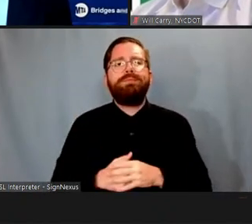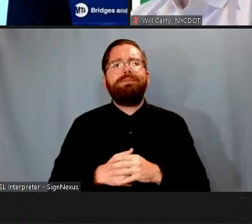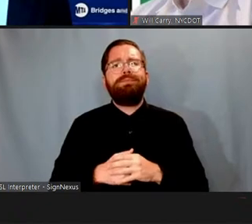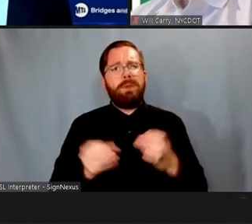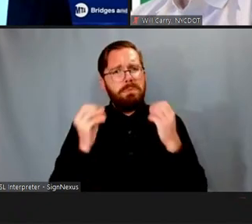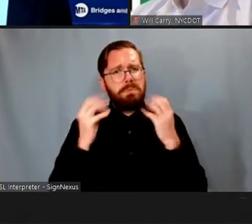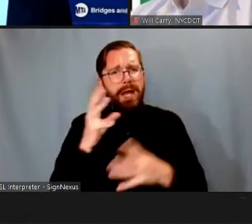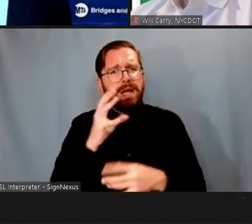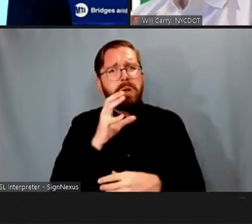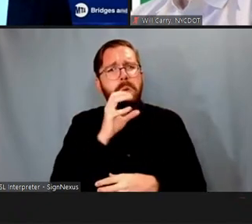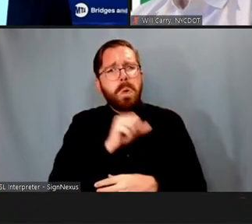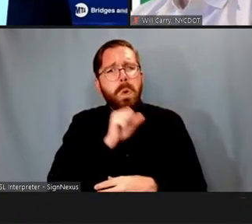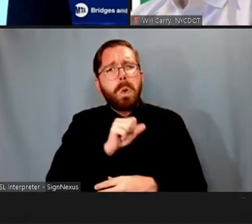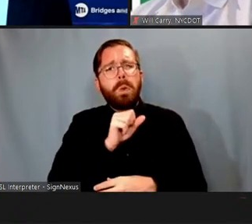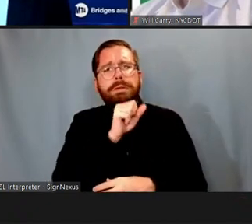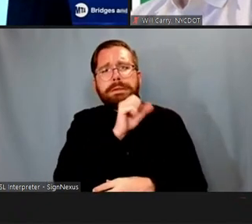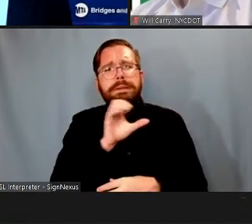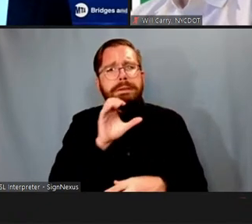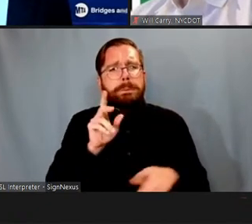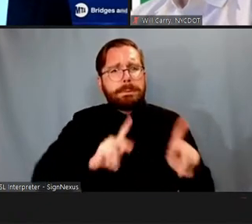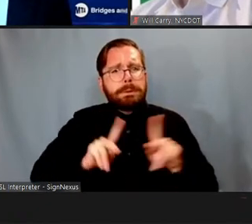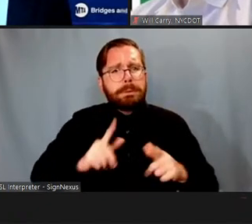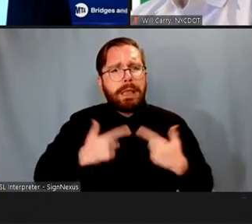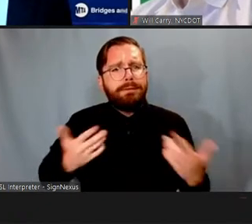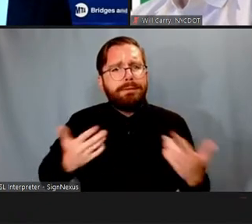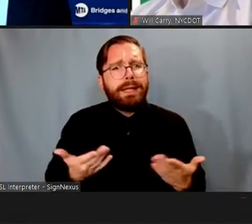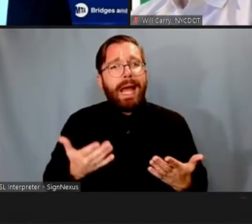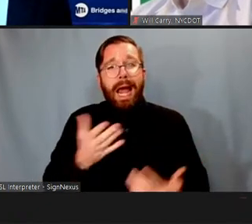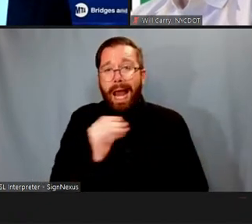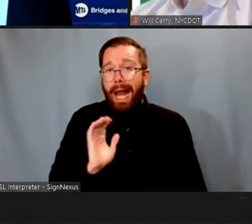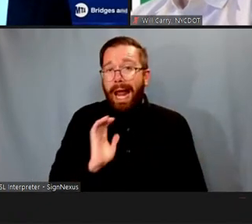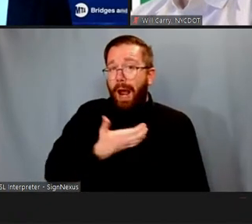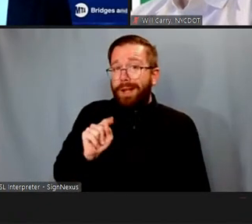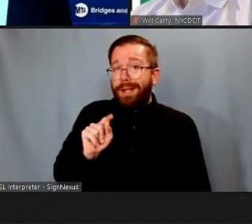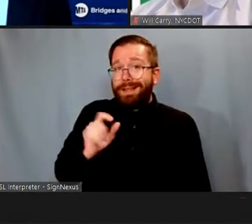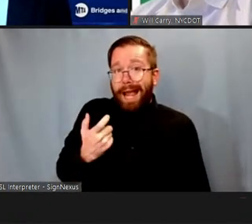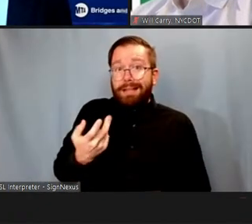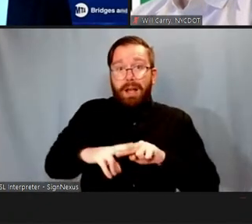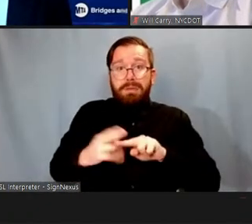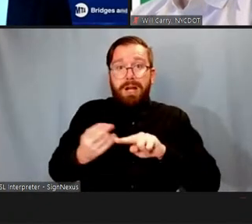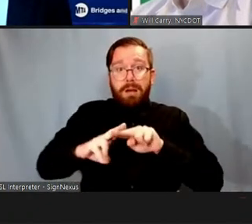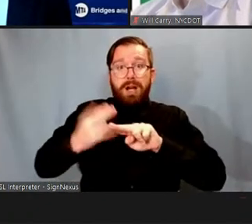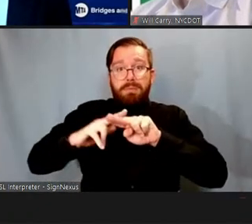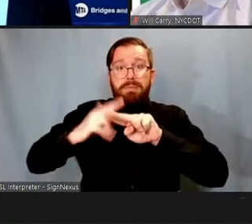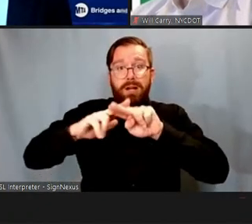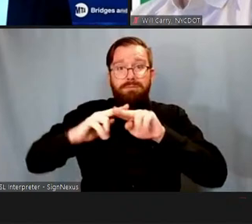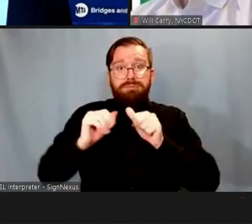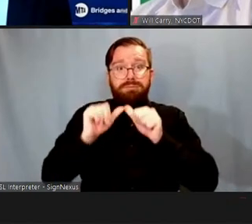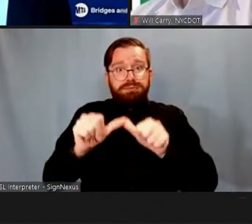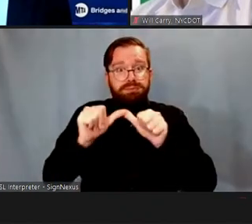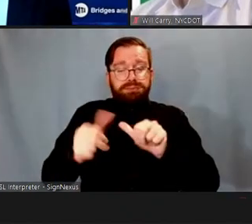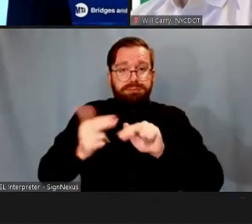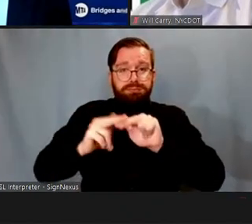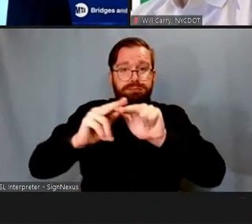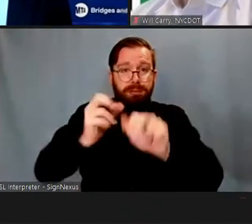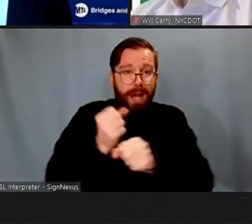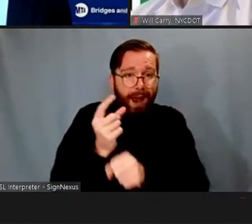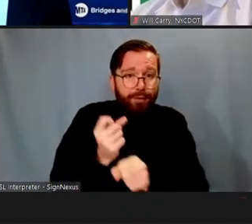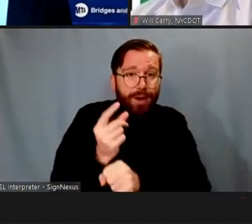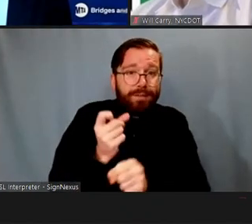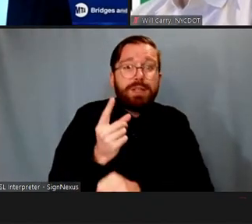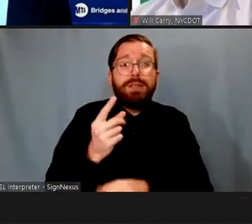taxes have just gone up and up and up and putting this congestion charge on top of this is just going to make it